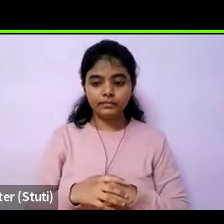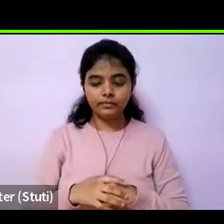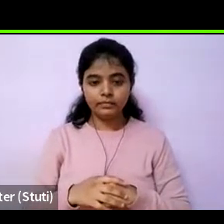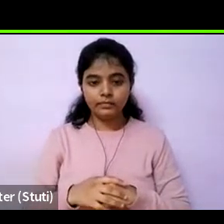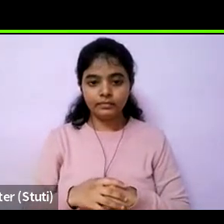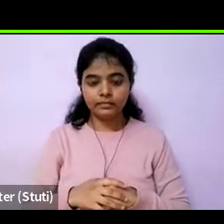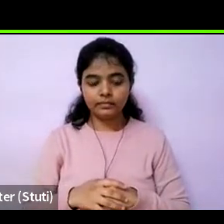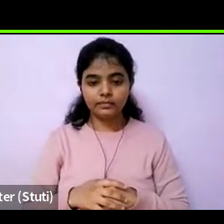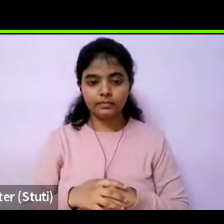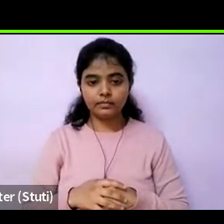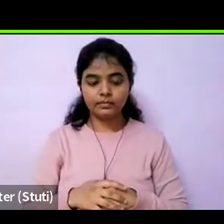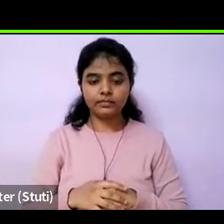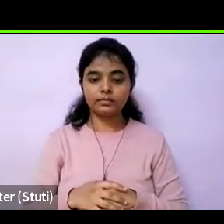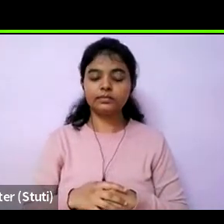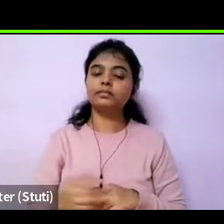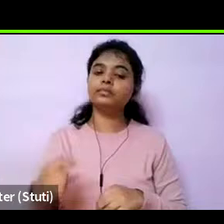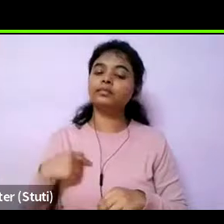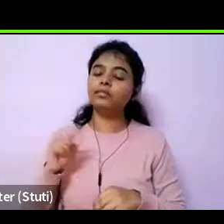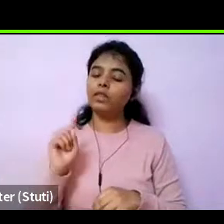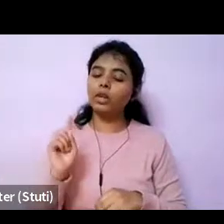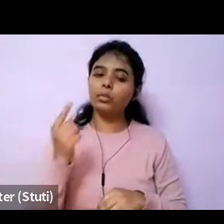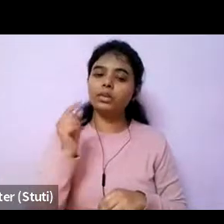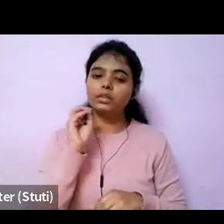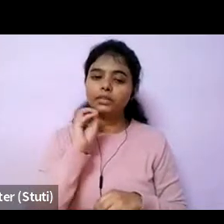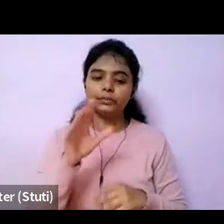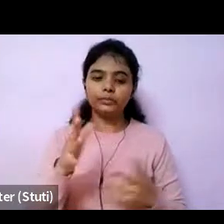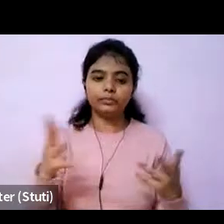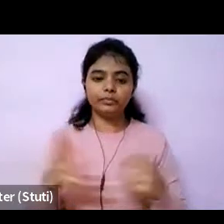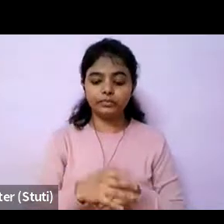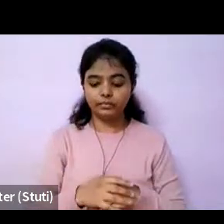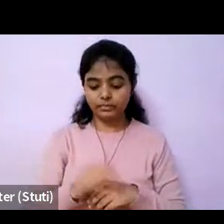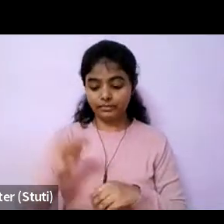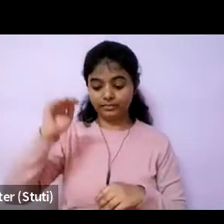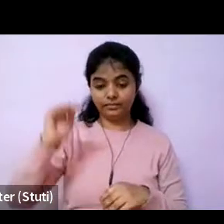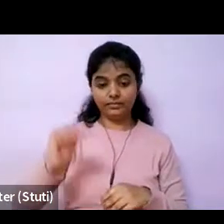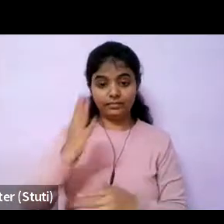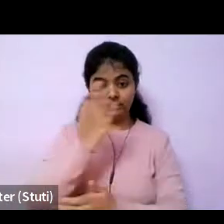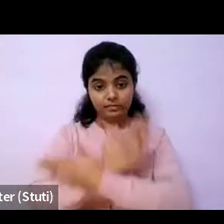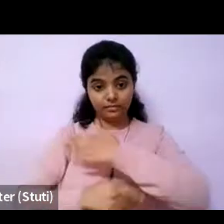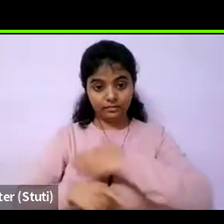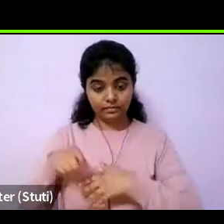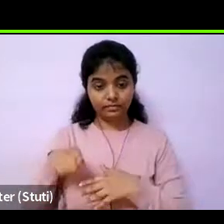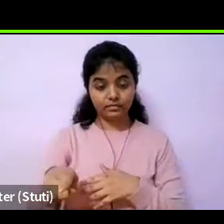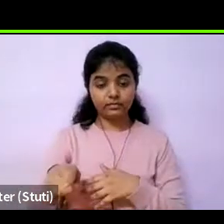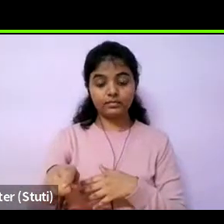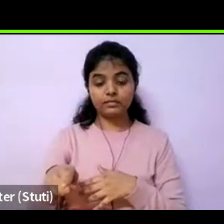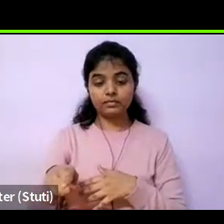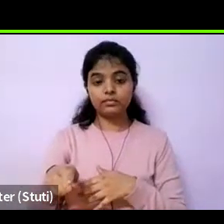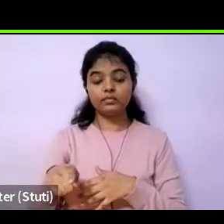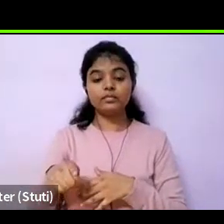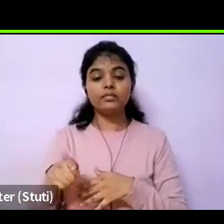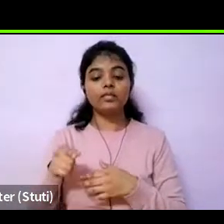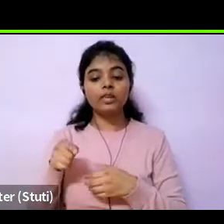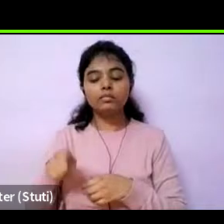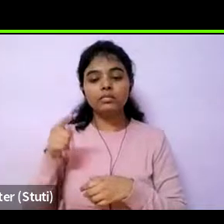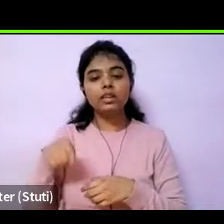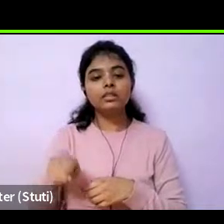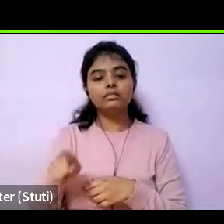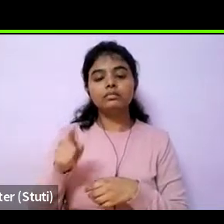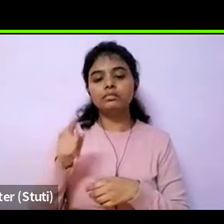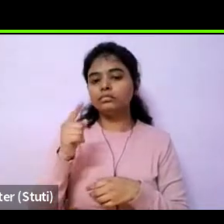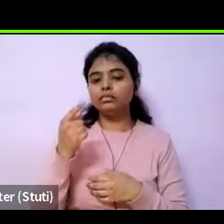think the disabled child will have to prove by himself or